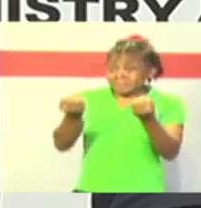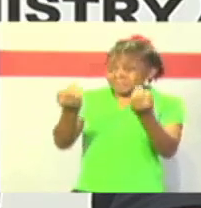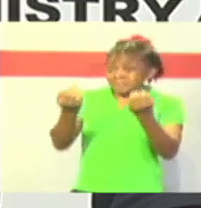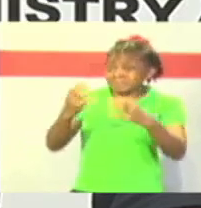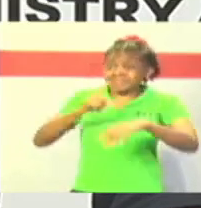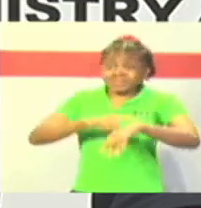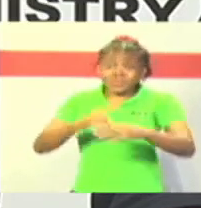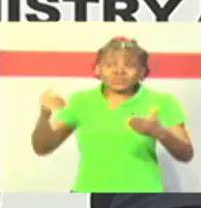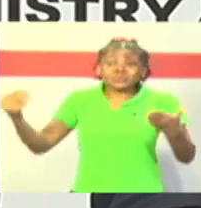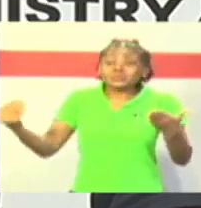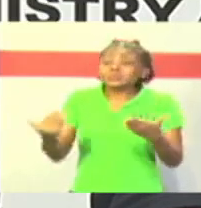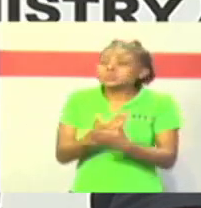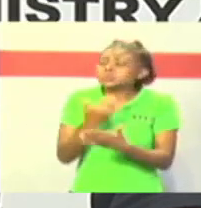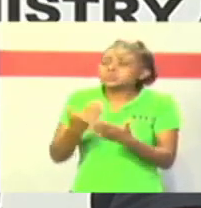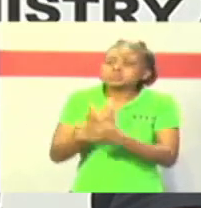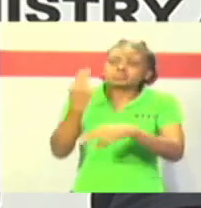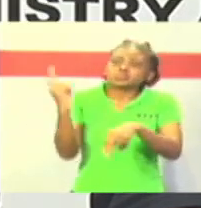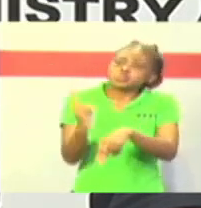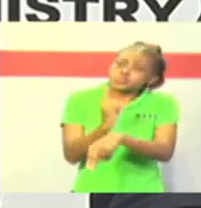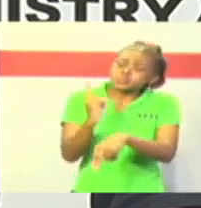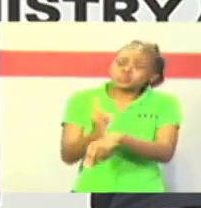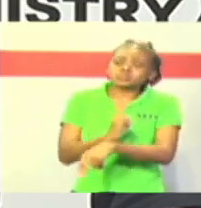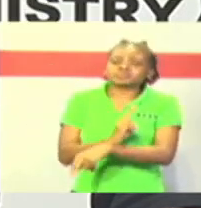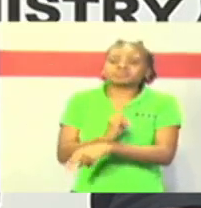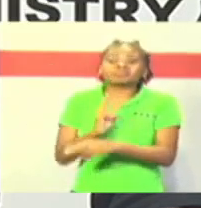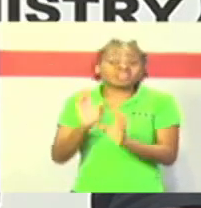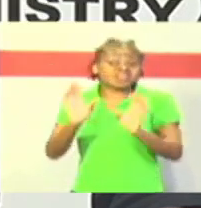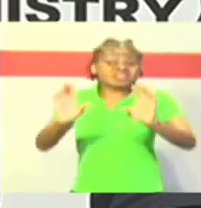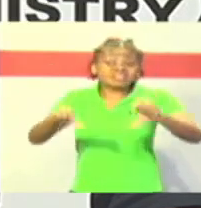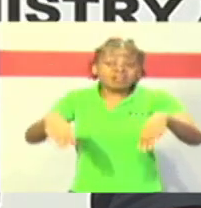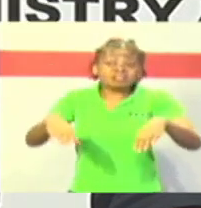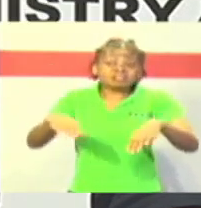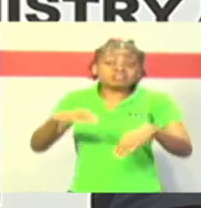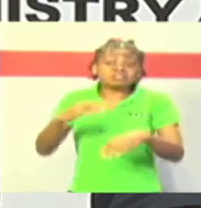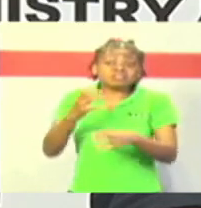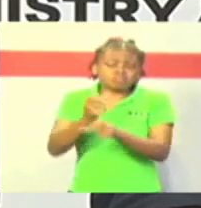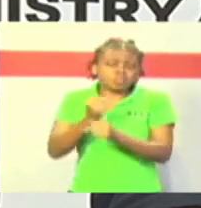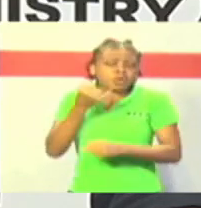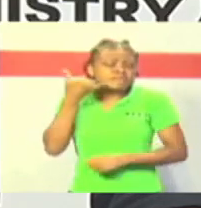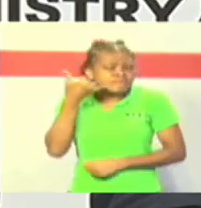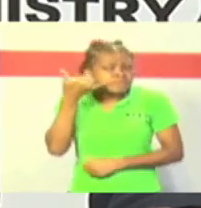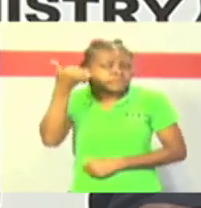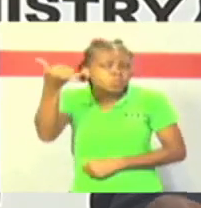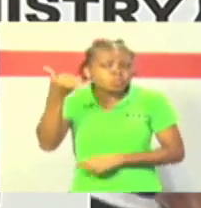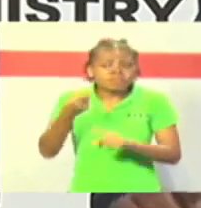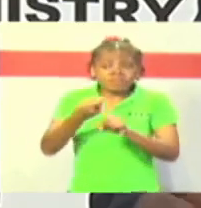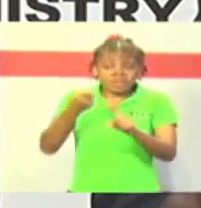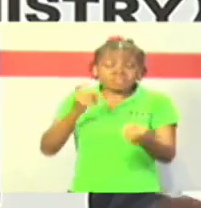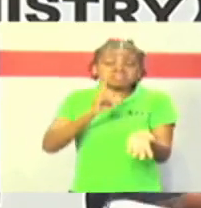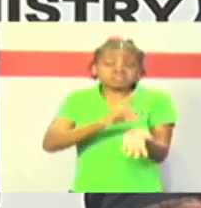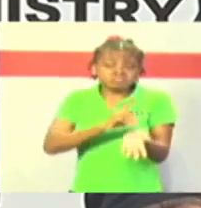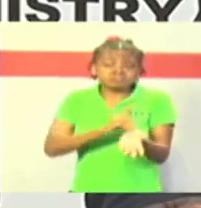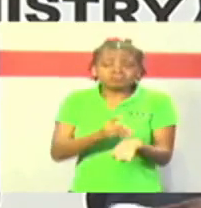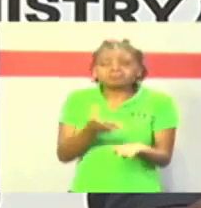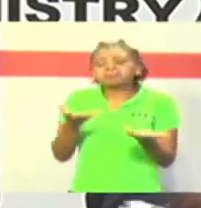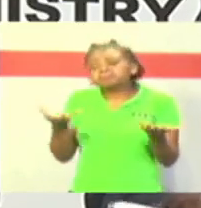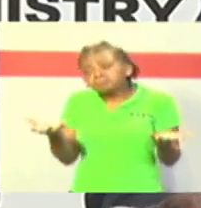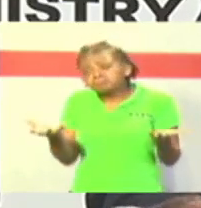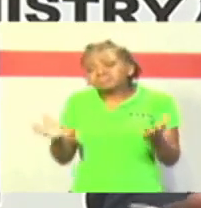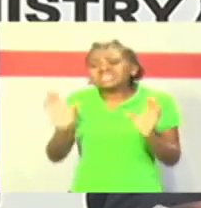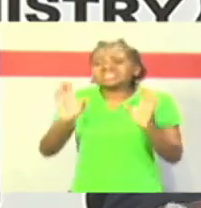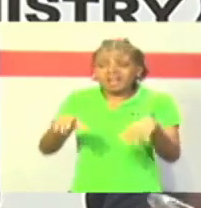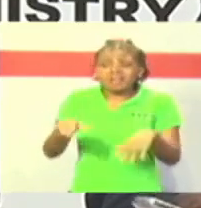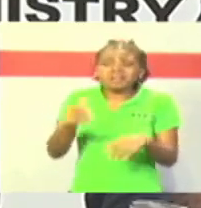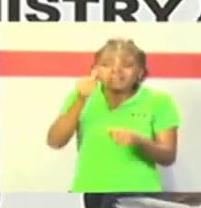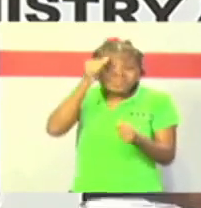what implying a direct call from a physician is 1.5 hours. We also